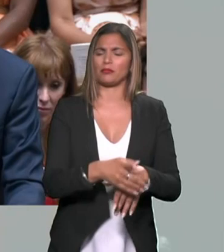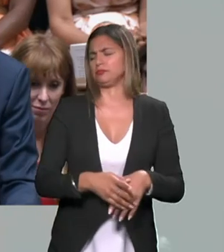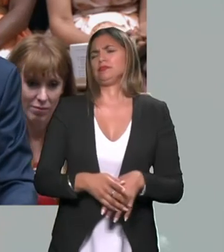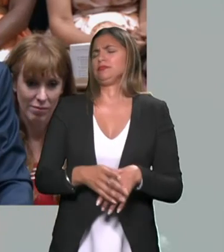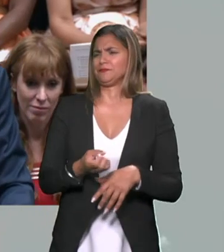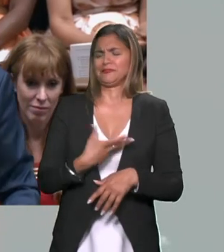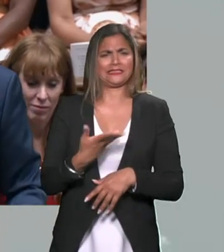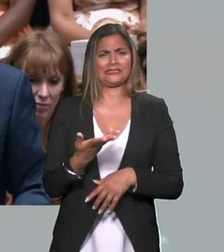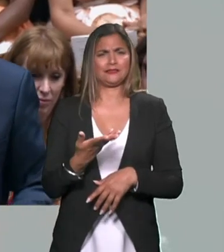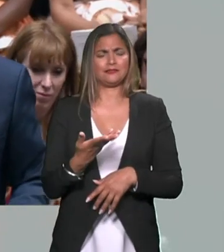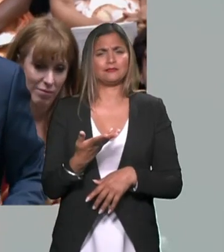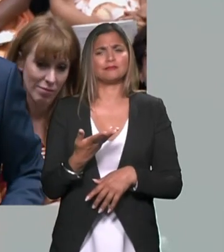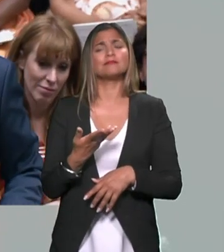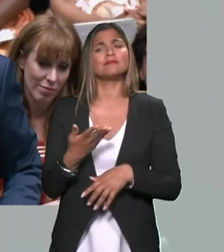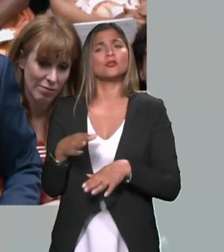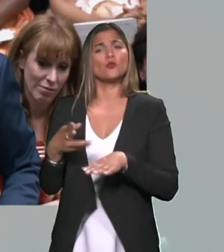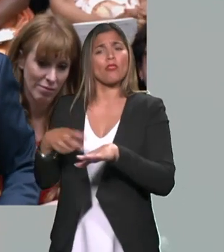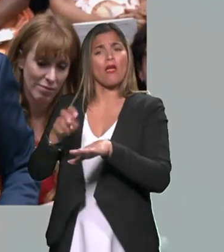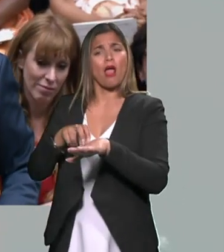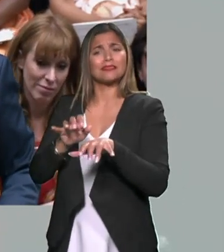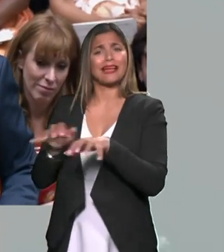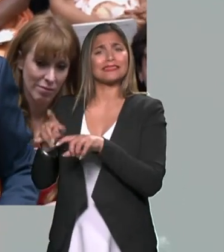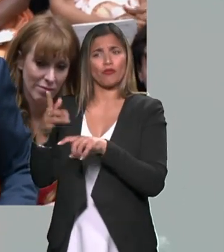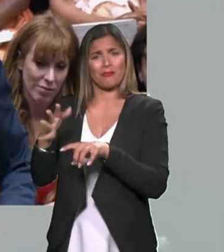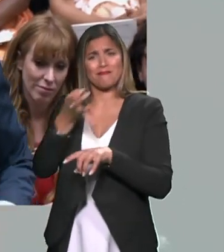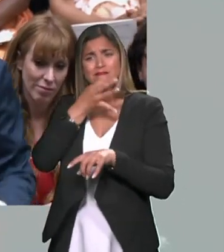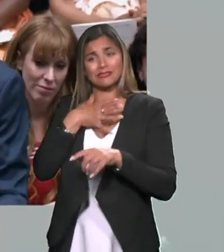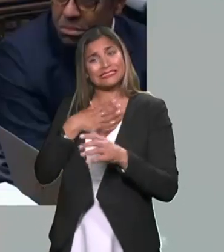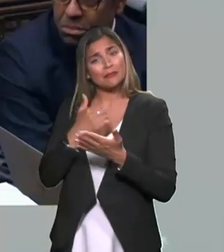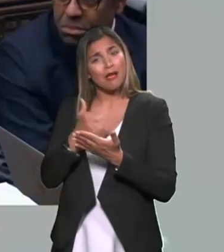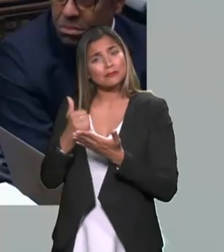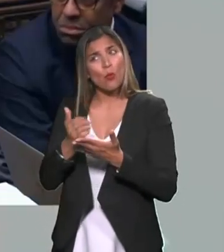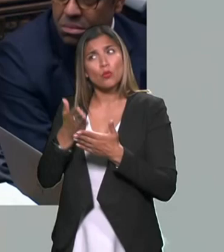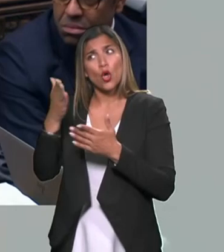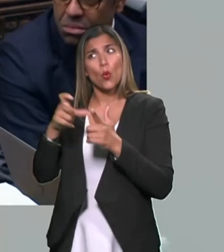A new Northern Ireland Secretary who once asked if you need a passport to get to Derry.